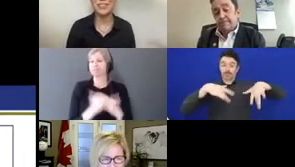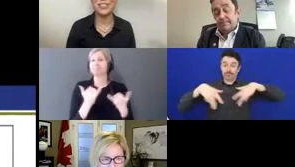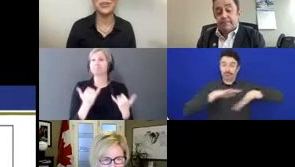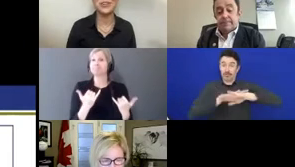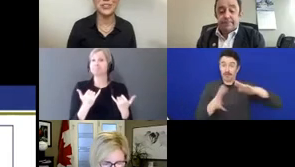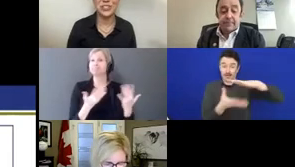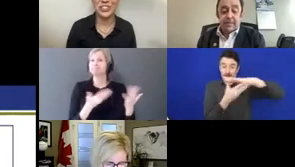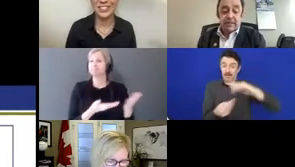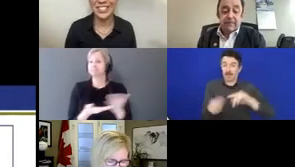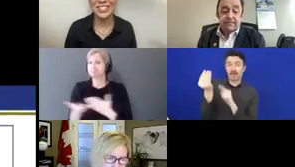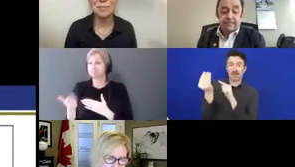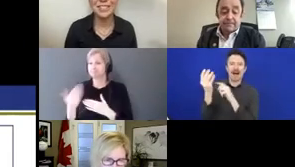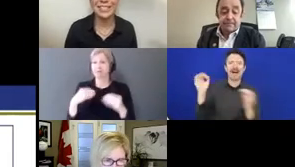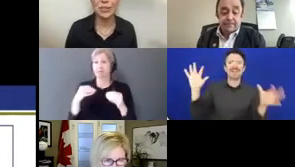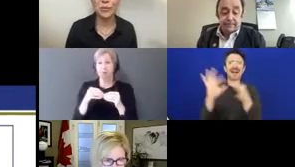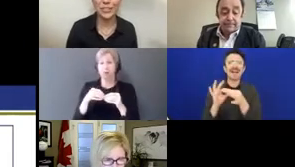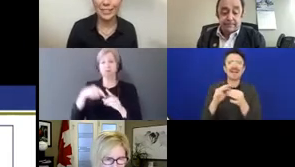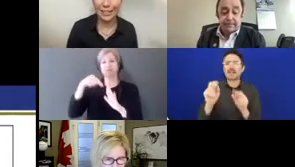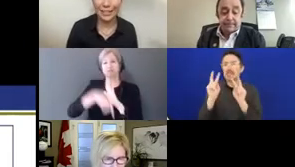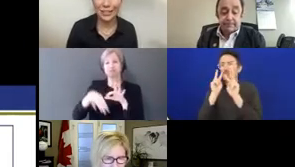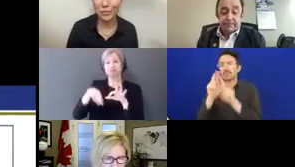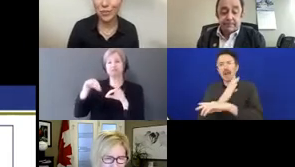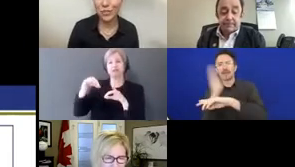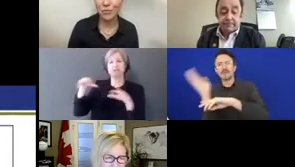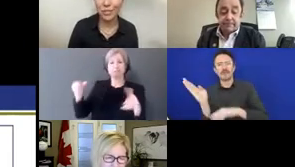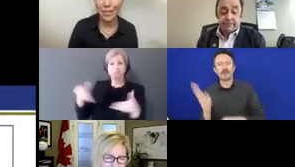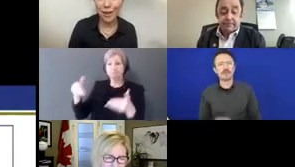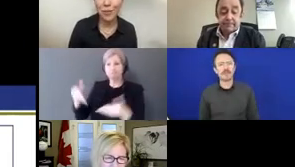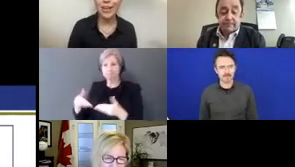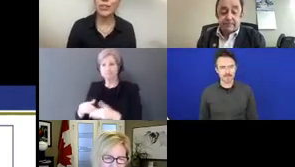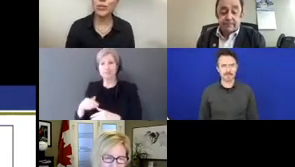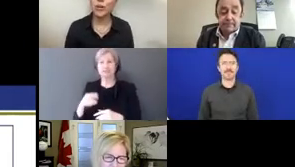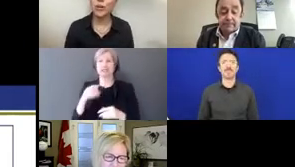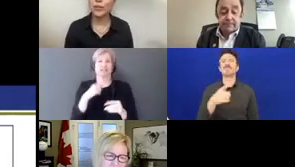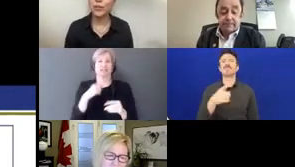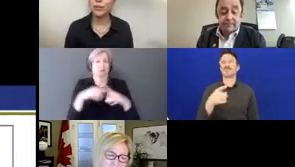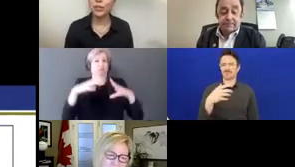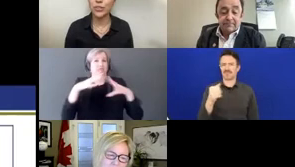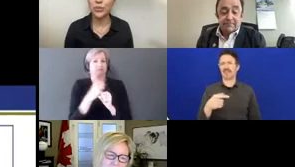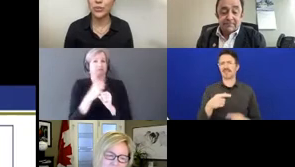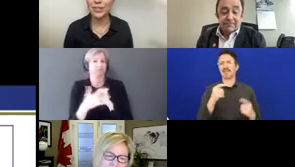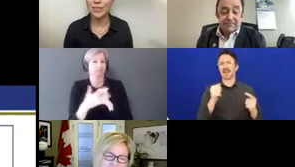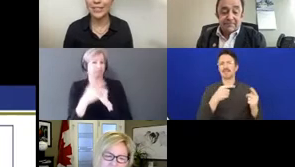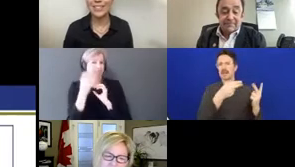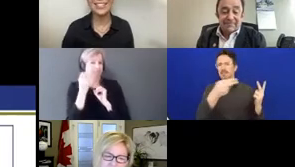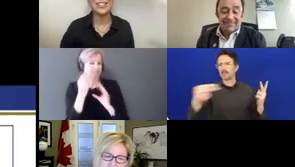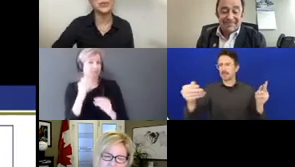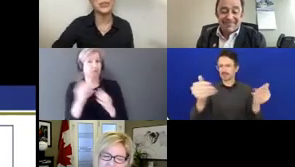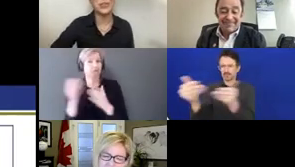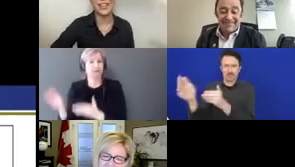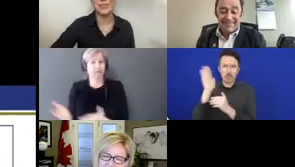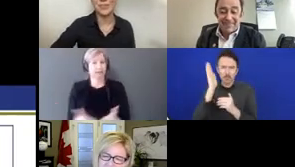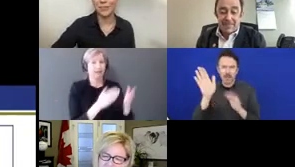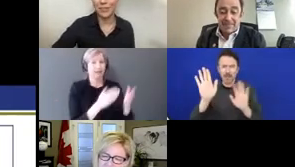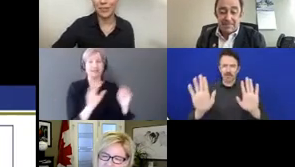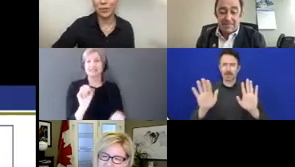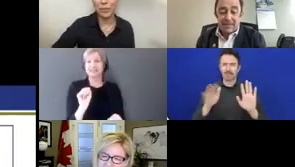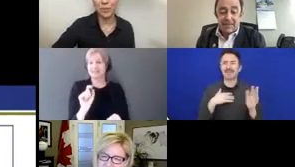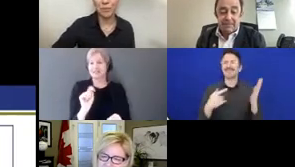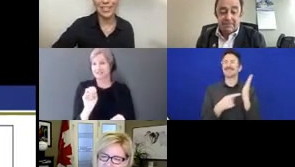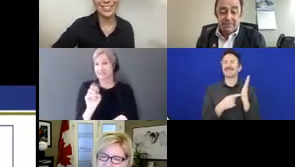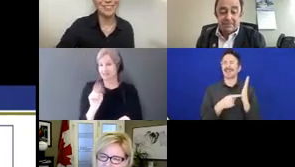have longer introductions later, but that's all for the technical information for now. So I'll give the floor to Stephen Eastie, who will give us